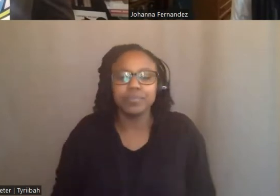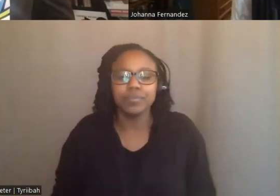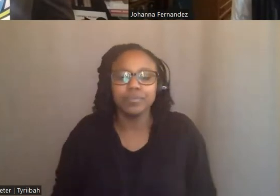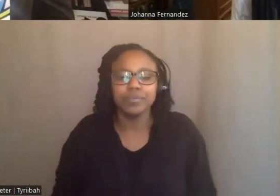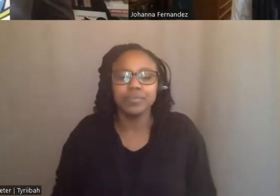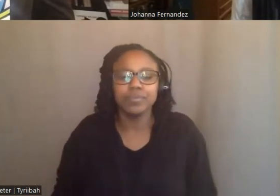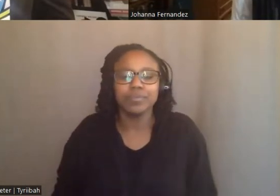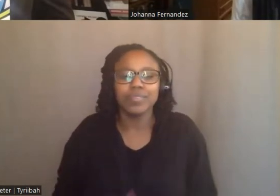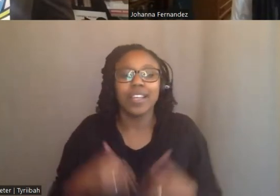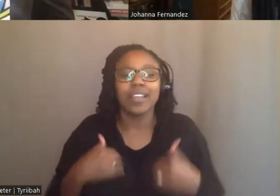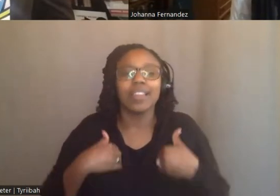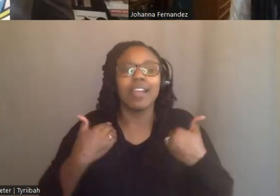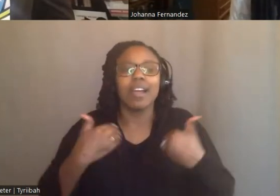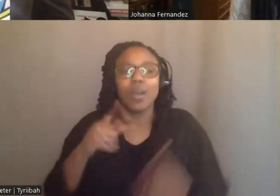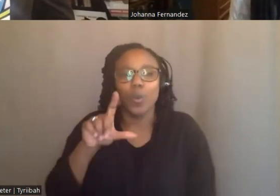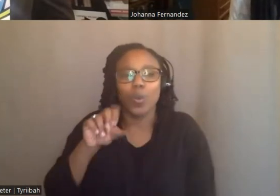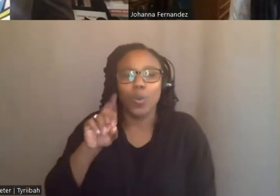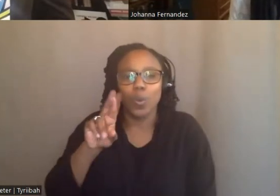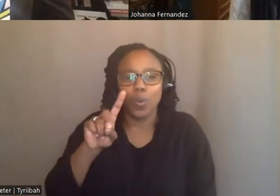reasons, among them,